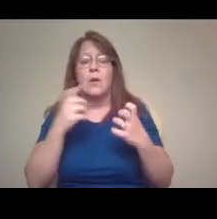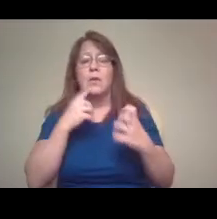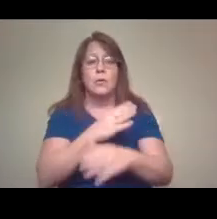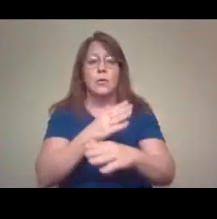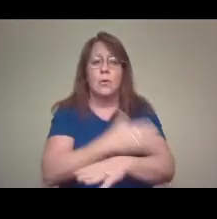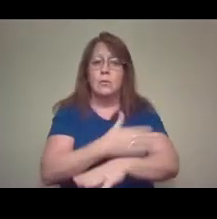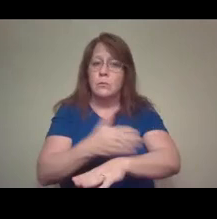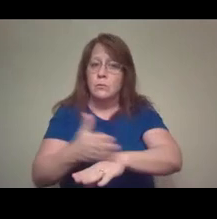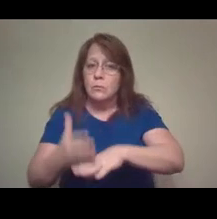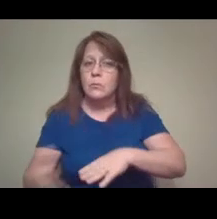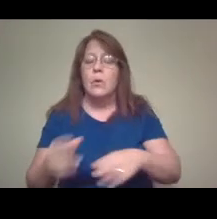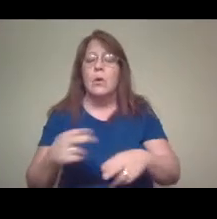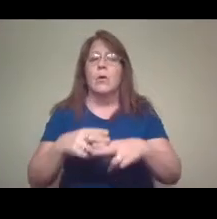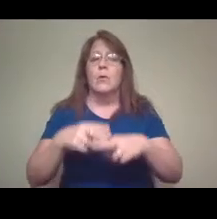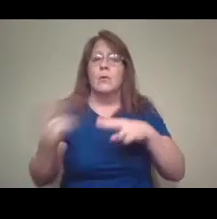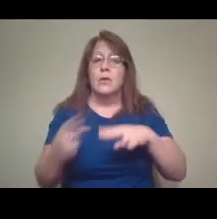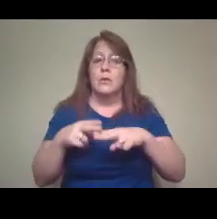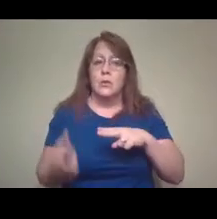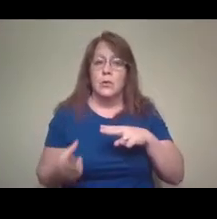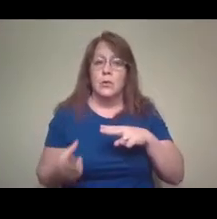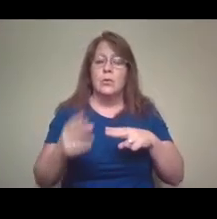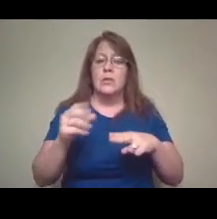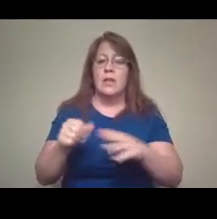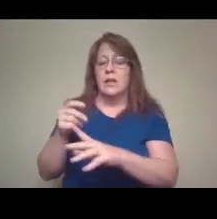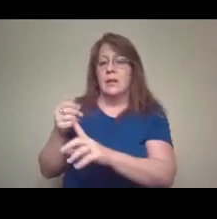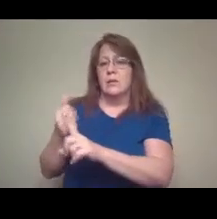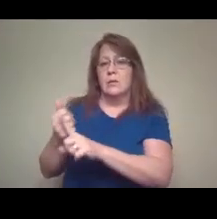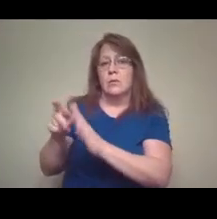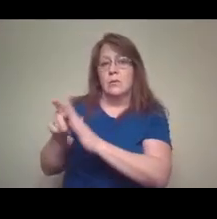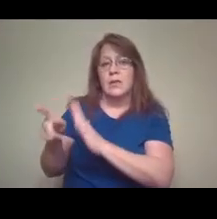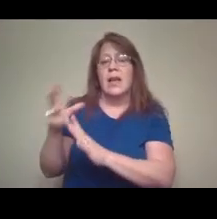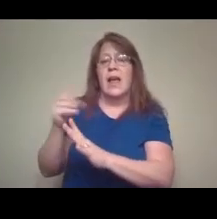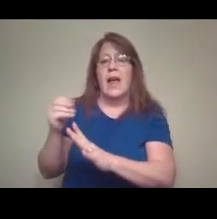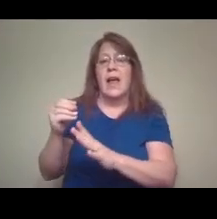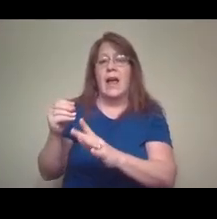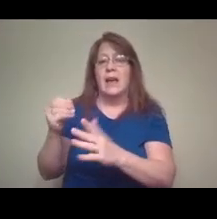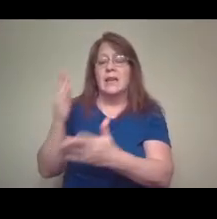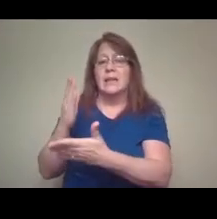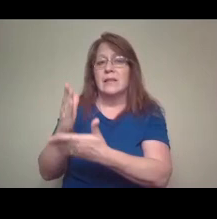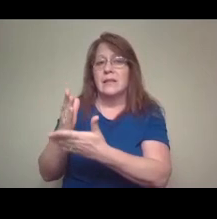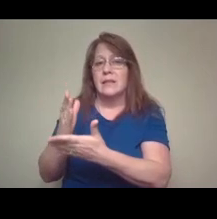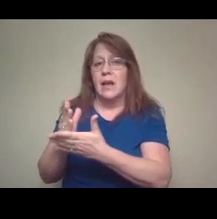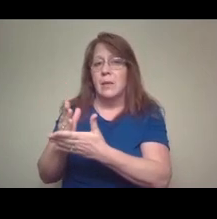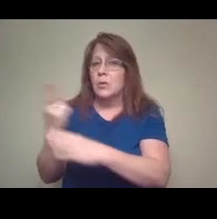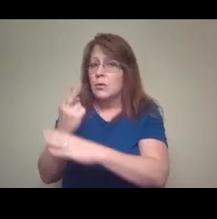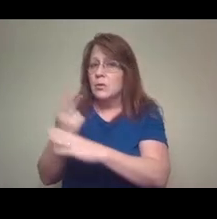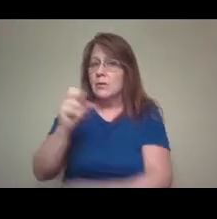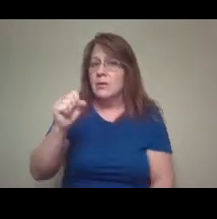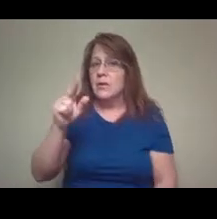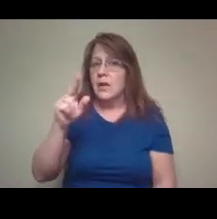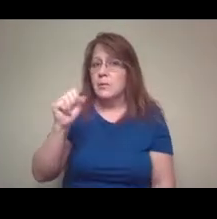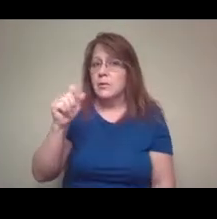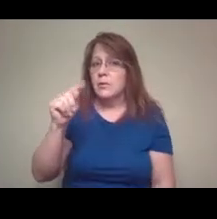with mental health treatment, and work to prevent substance abuse within the community by strengthening protective factors for youth